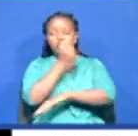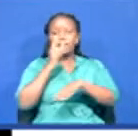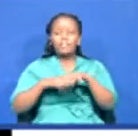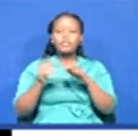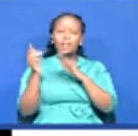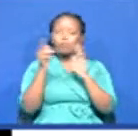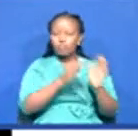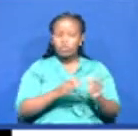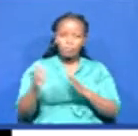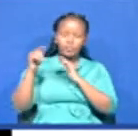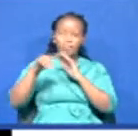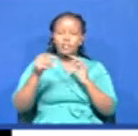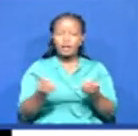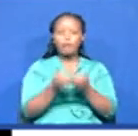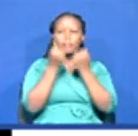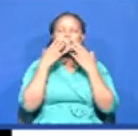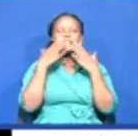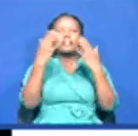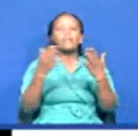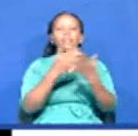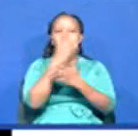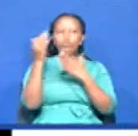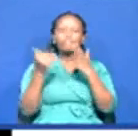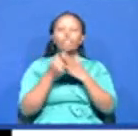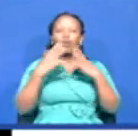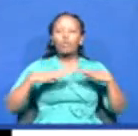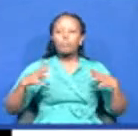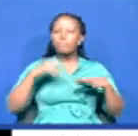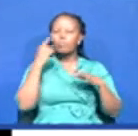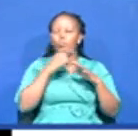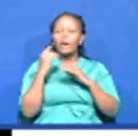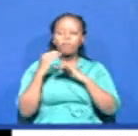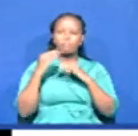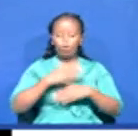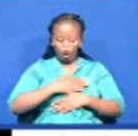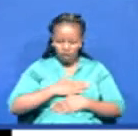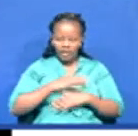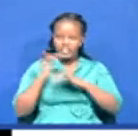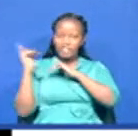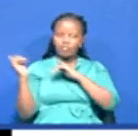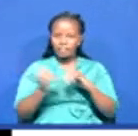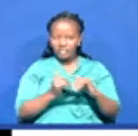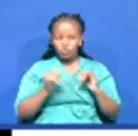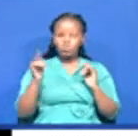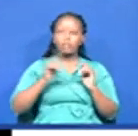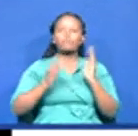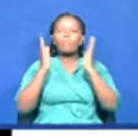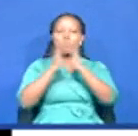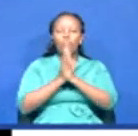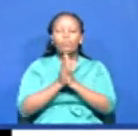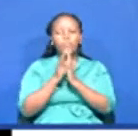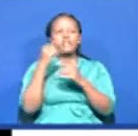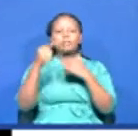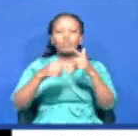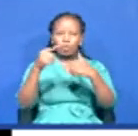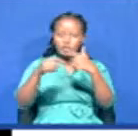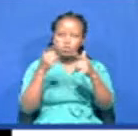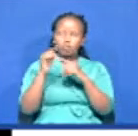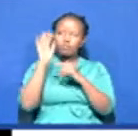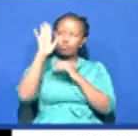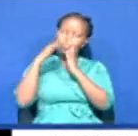We thank you for all who have responded to the invitation. We pray that this event, we dedicate it into your able hands. You may guide